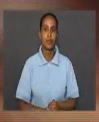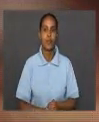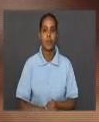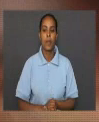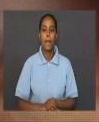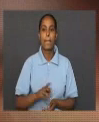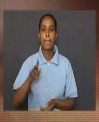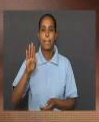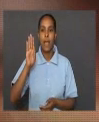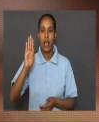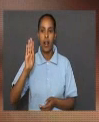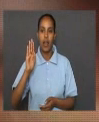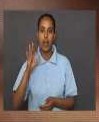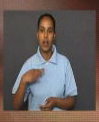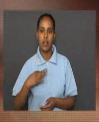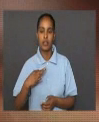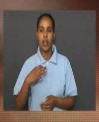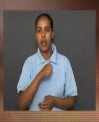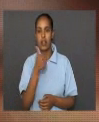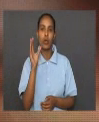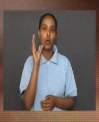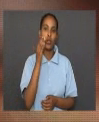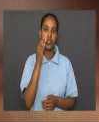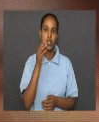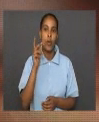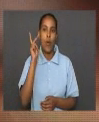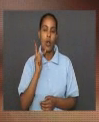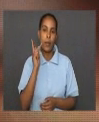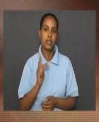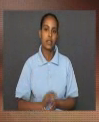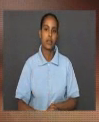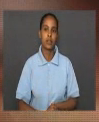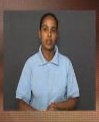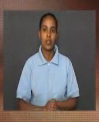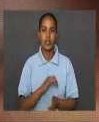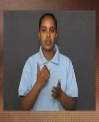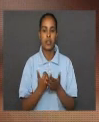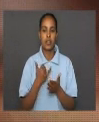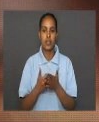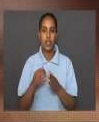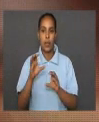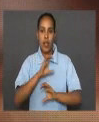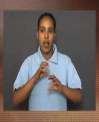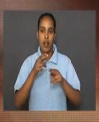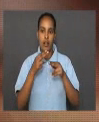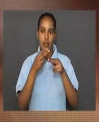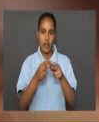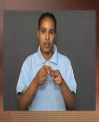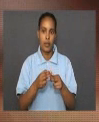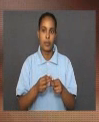Bakelite is another condensation polymer. Its chemical name is